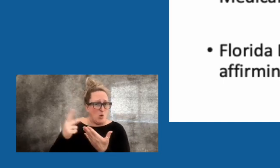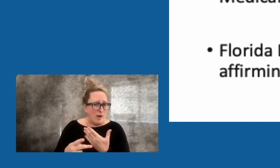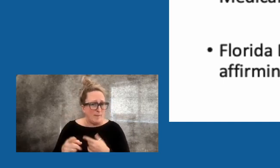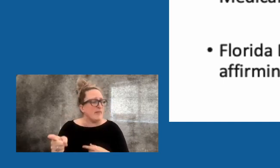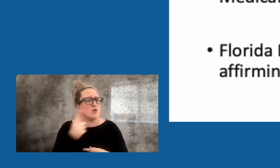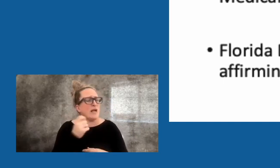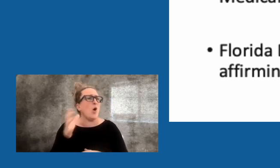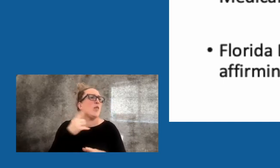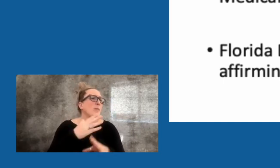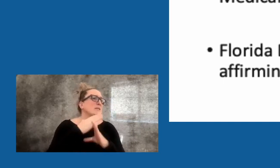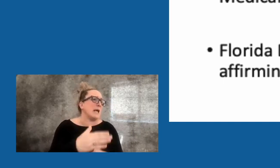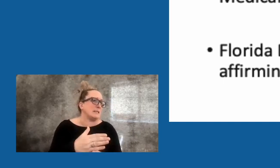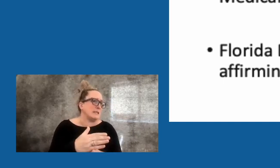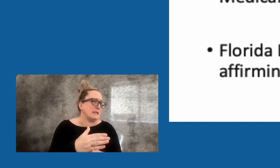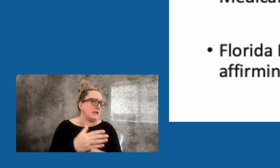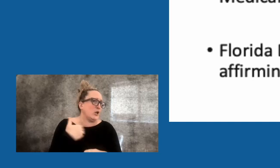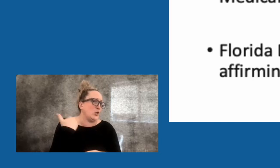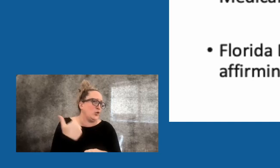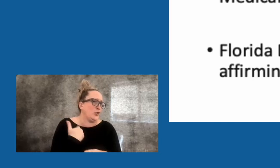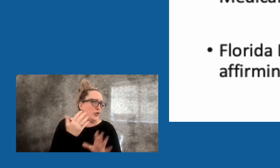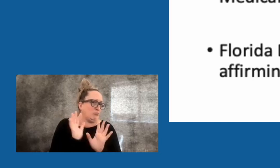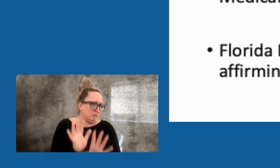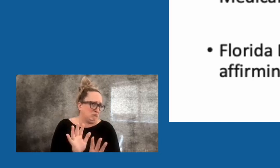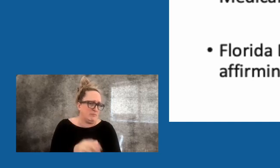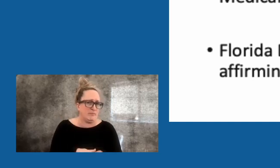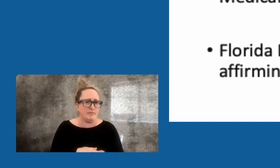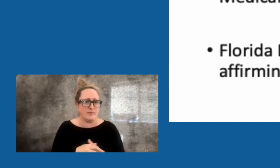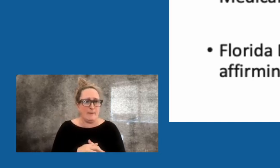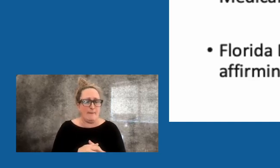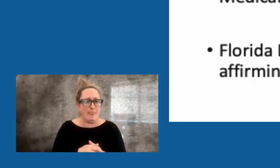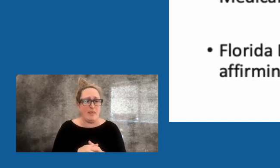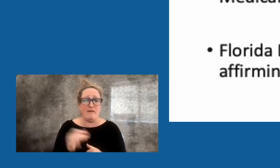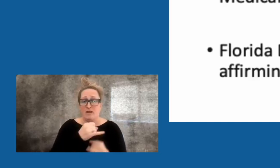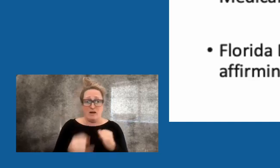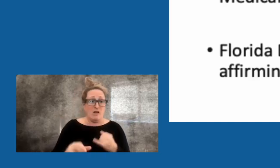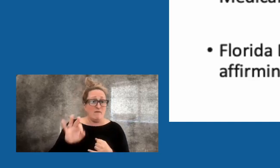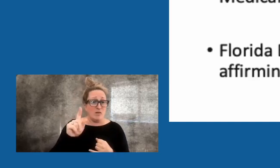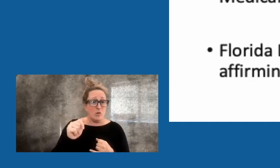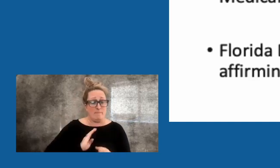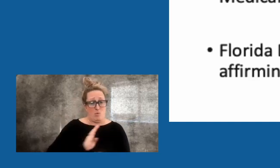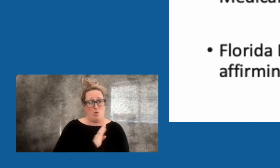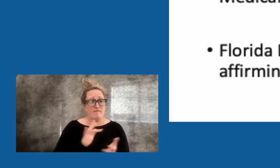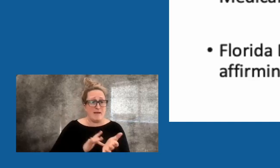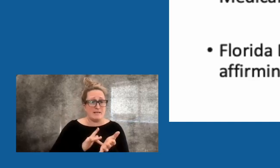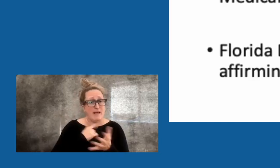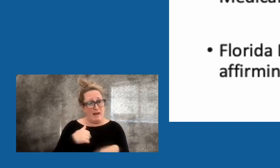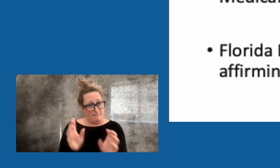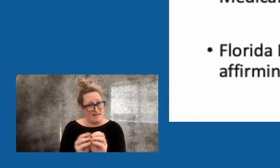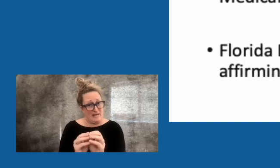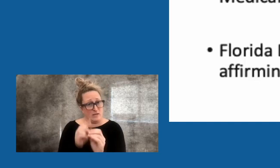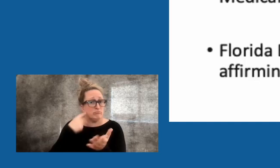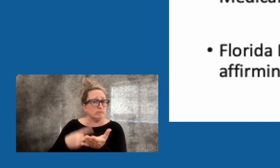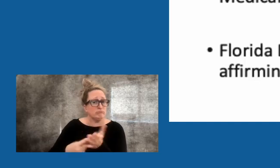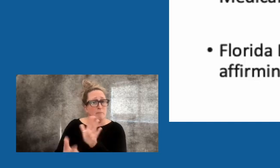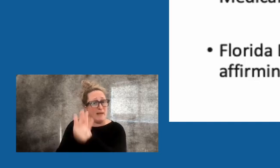they're protecting the youth. And finally, Florida Board of Medicine held a meeting to discuss a